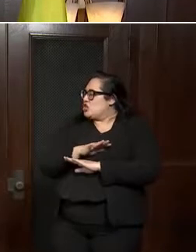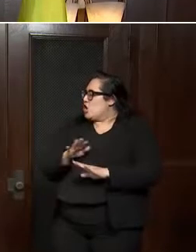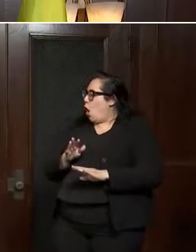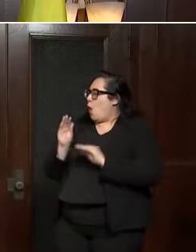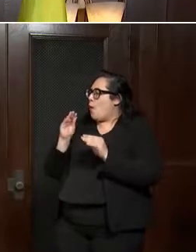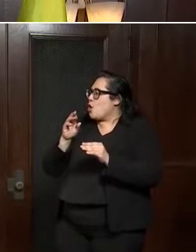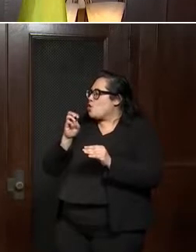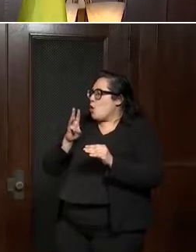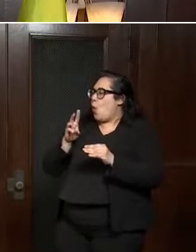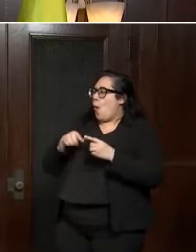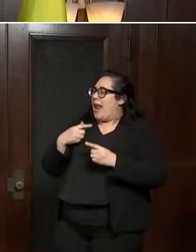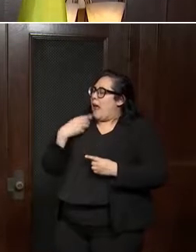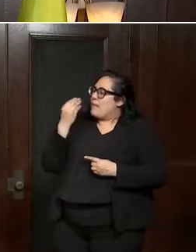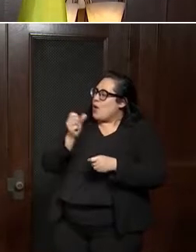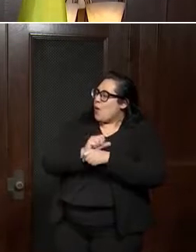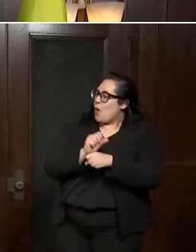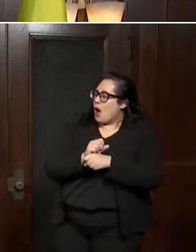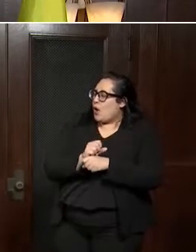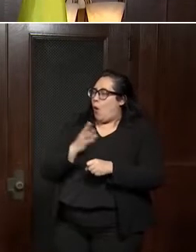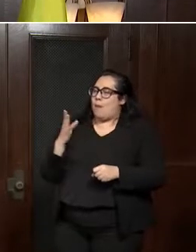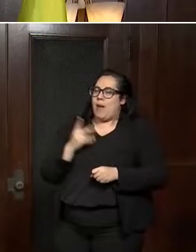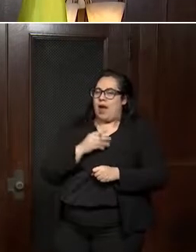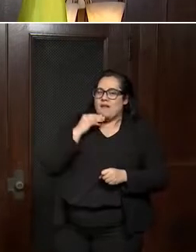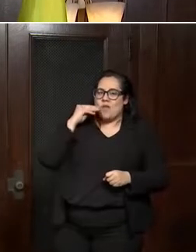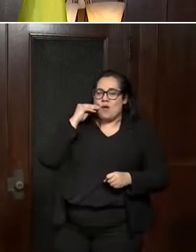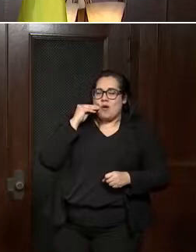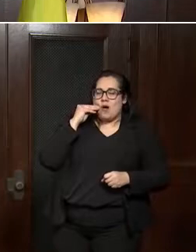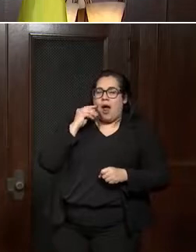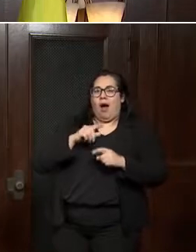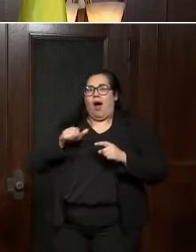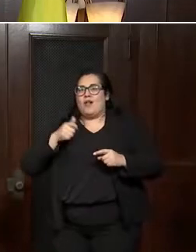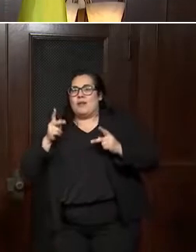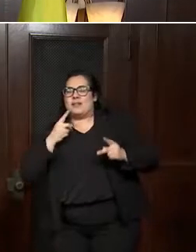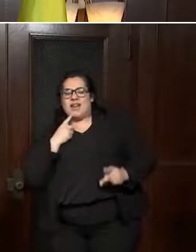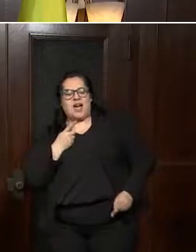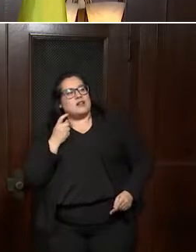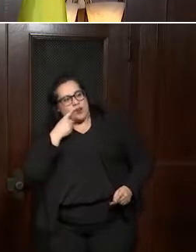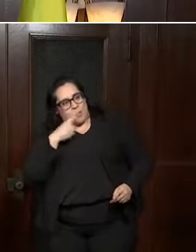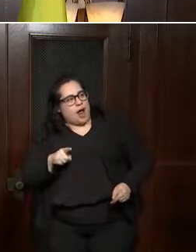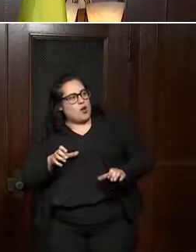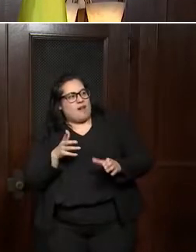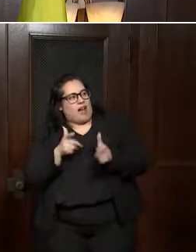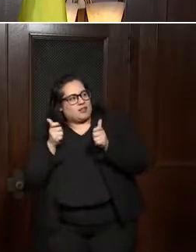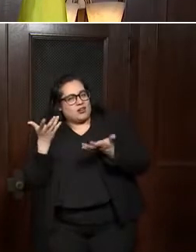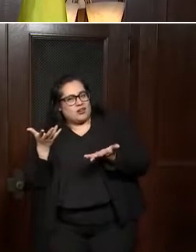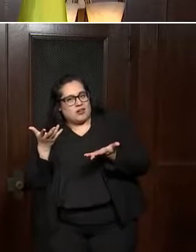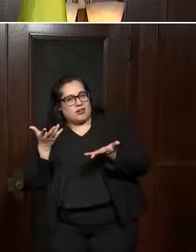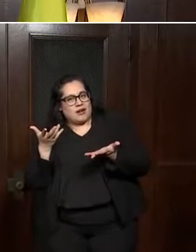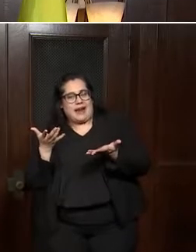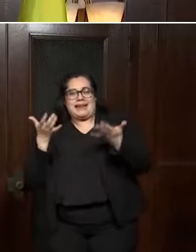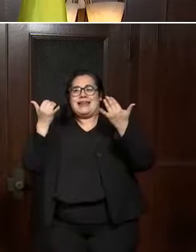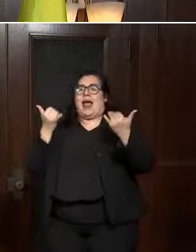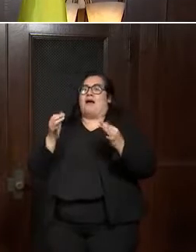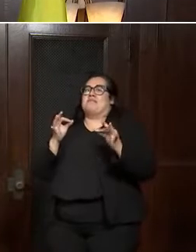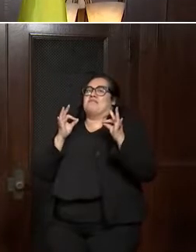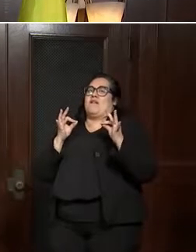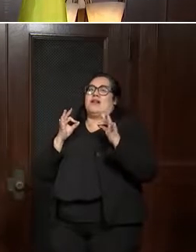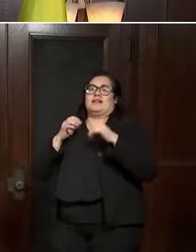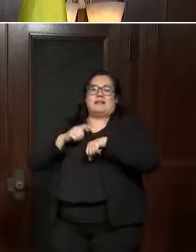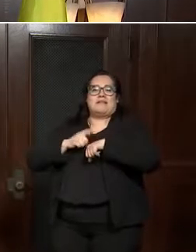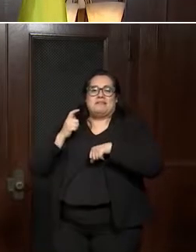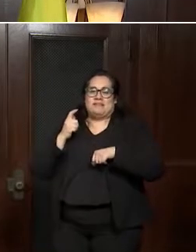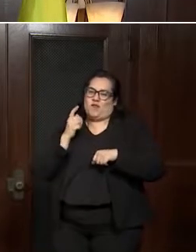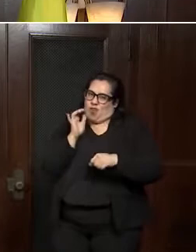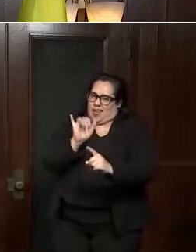put those crews out there when I'm going to work or coming home from work, and the other half of people saying, can you do it more quickly? Now we've got the perfect storm, at